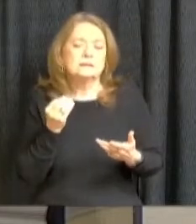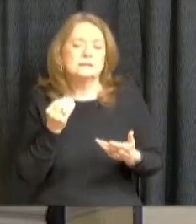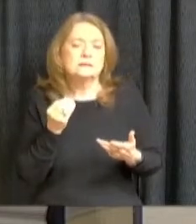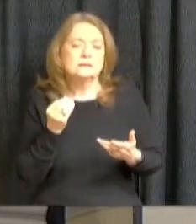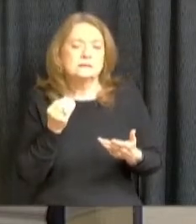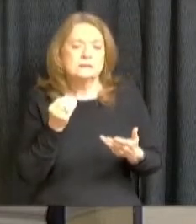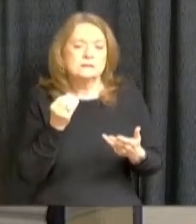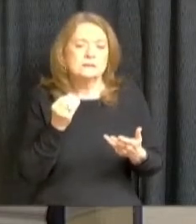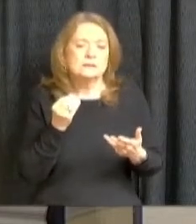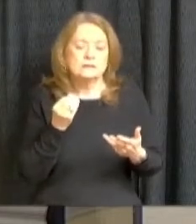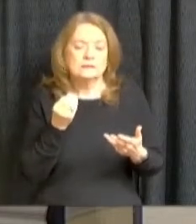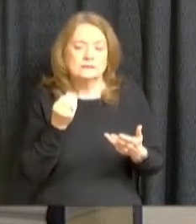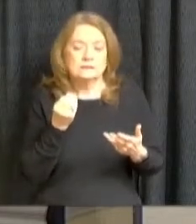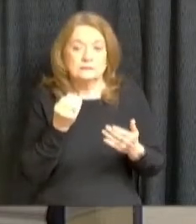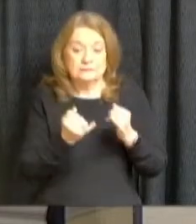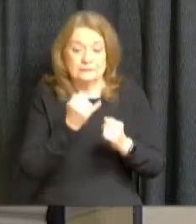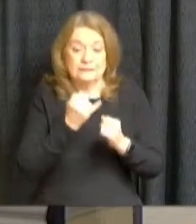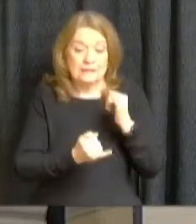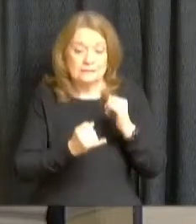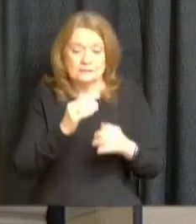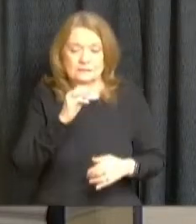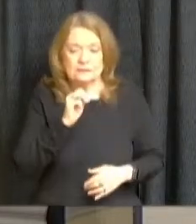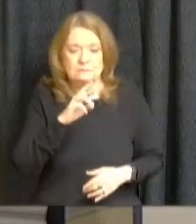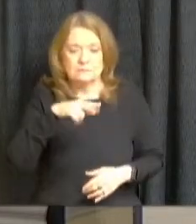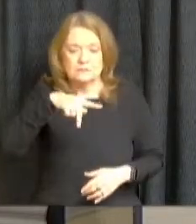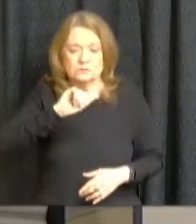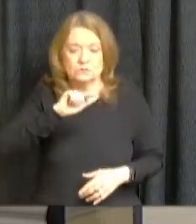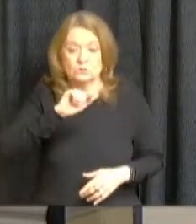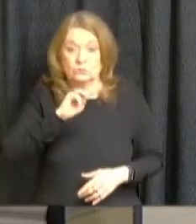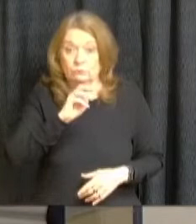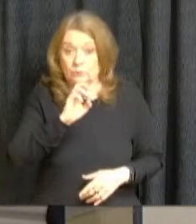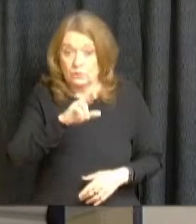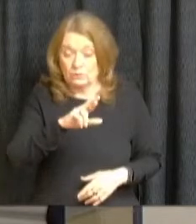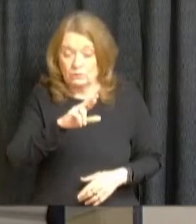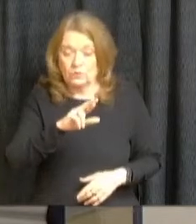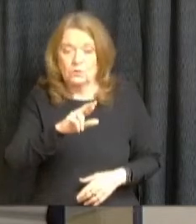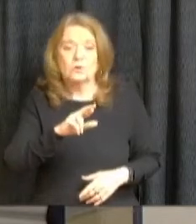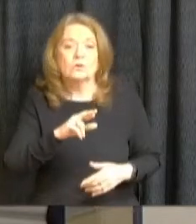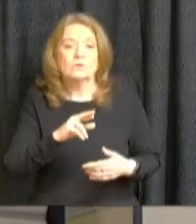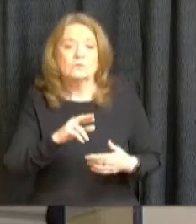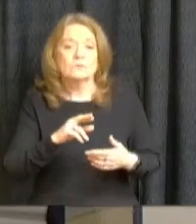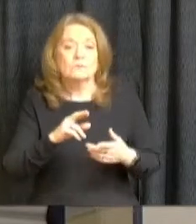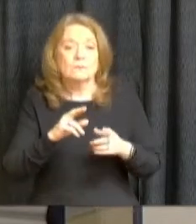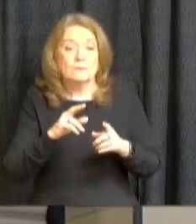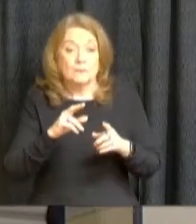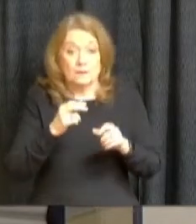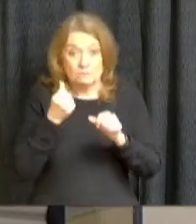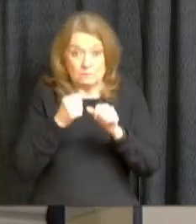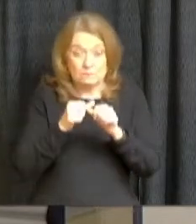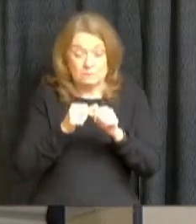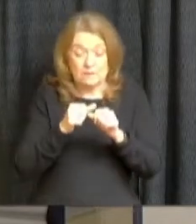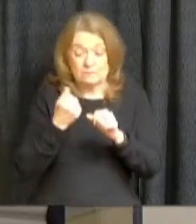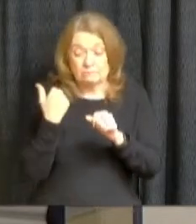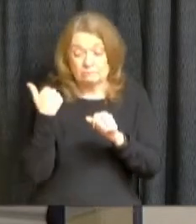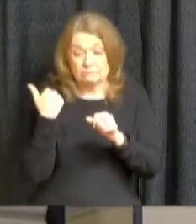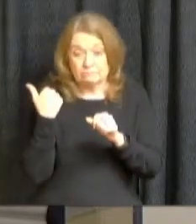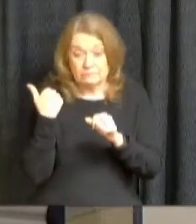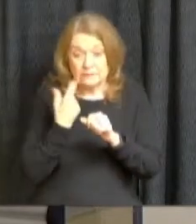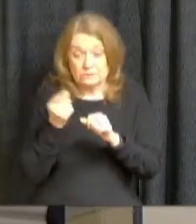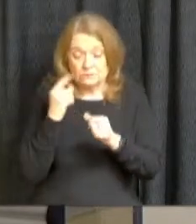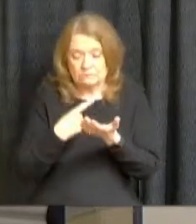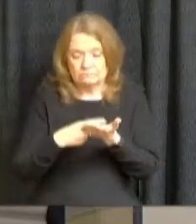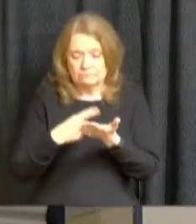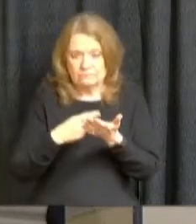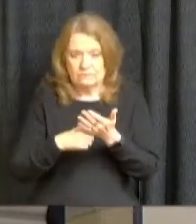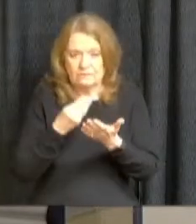And last week, Mr. Palmer but the process, so last week there was a discussion centering on the financial